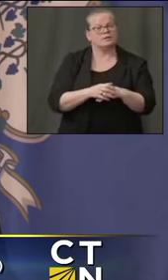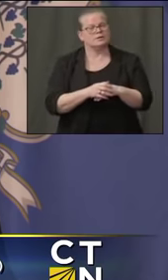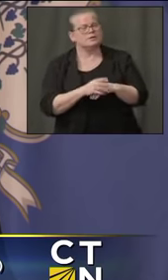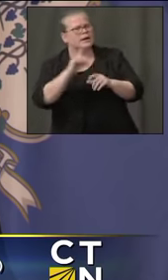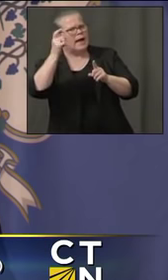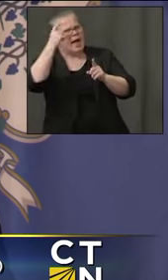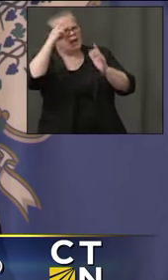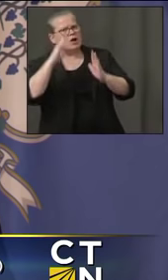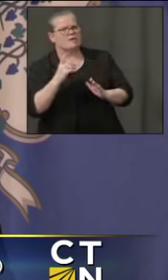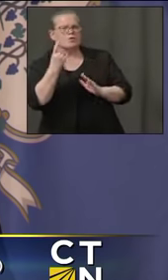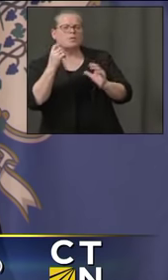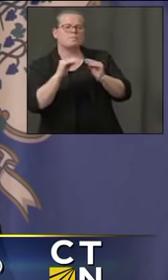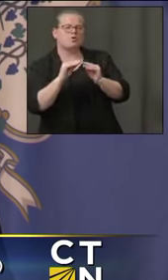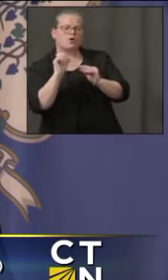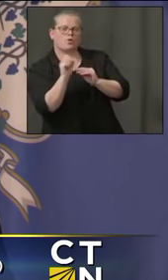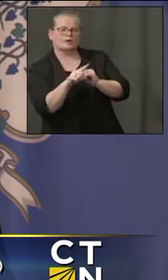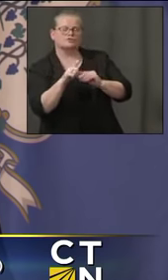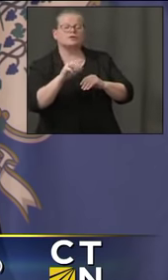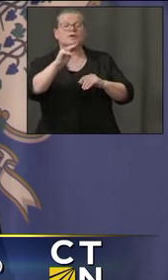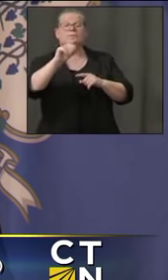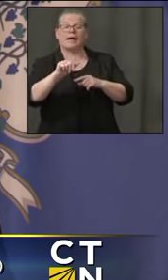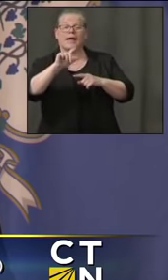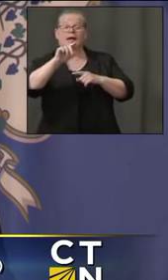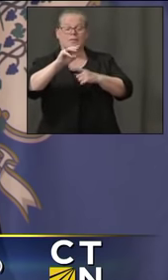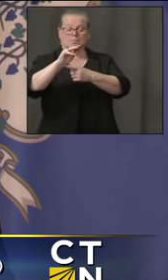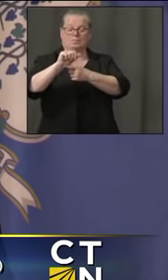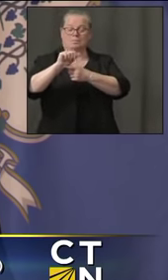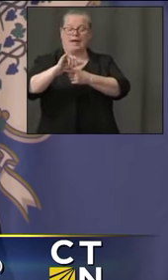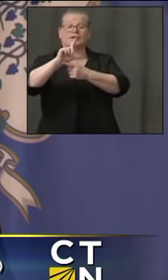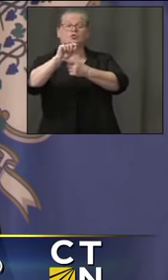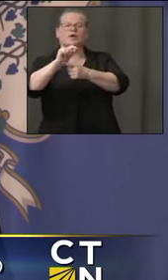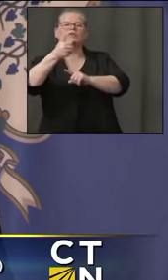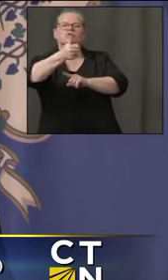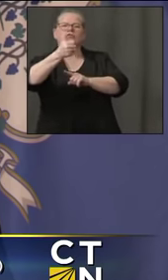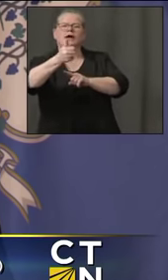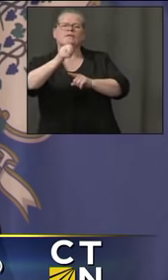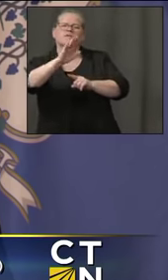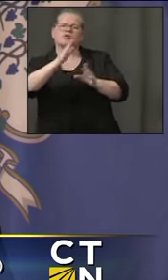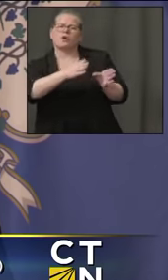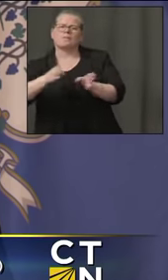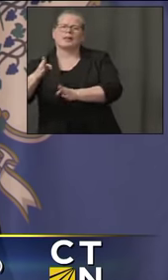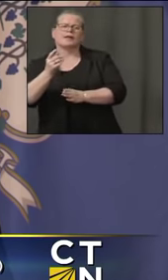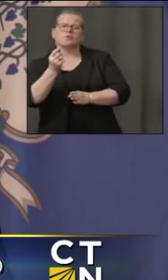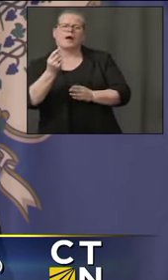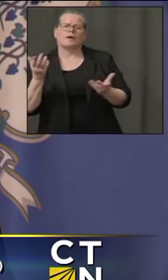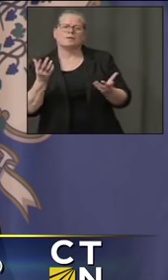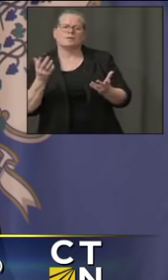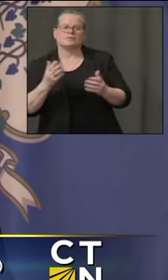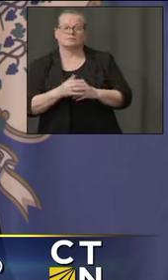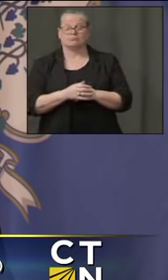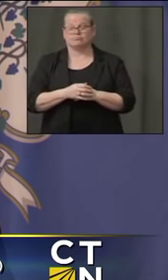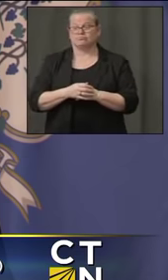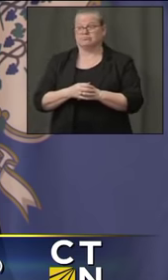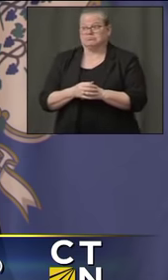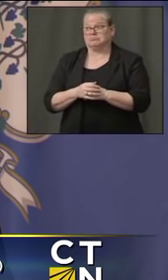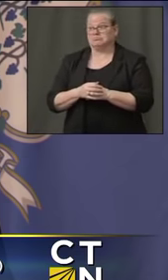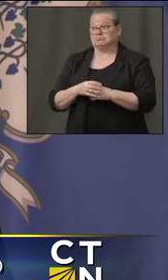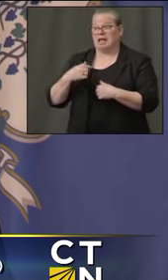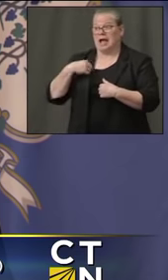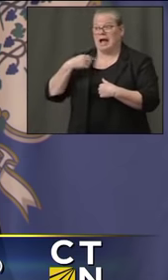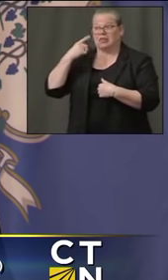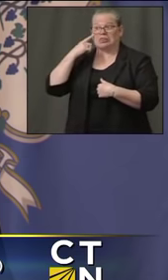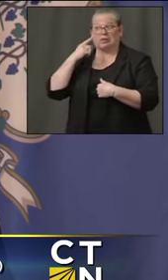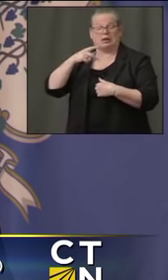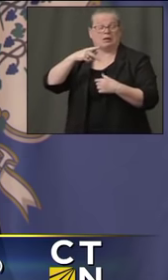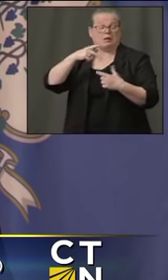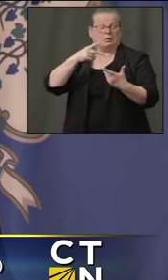personal plans for May 20th is probably have a nice meal on my back porch with Annie if it's a warm